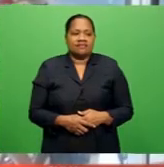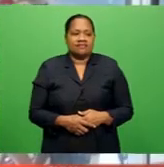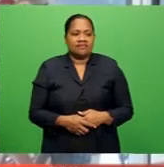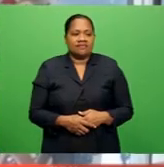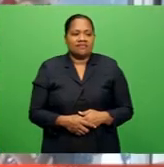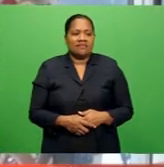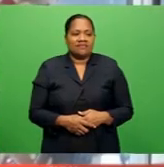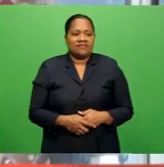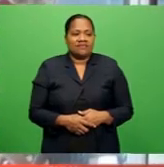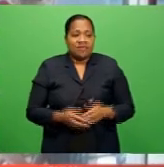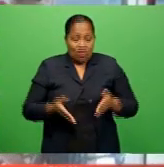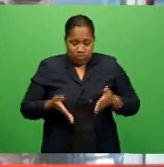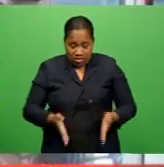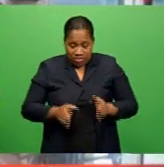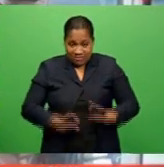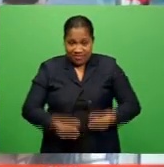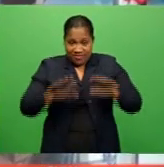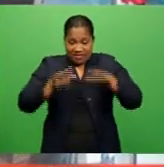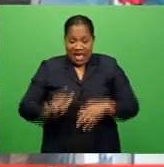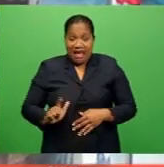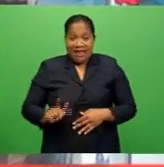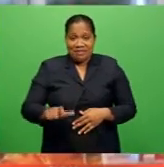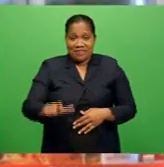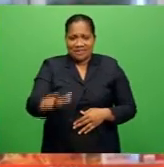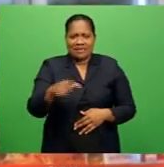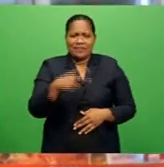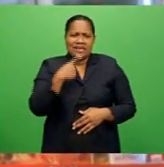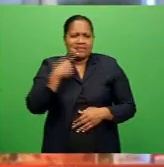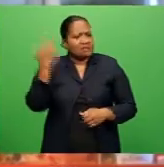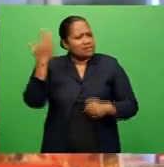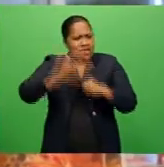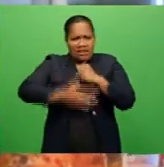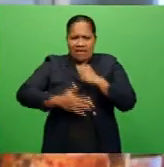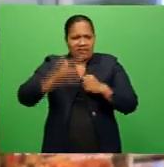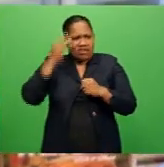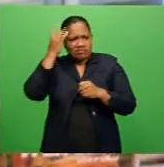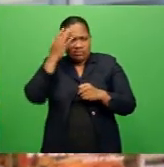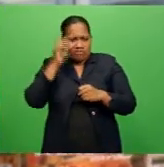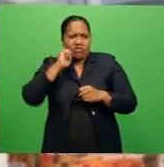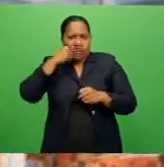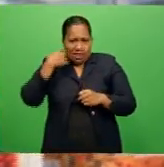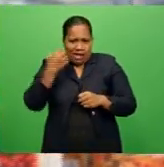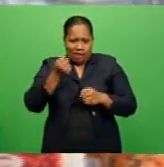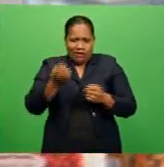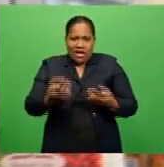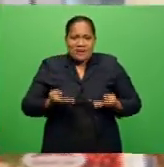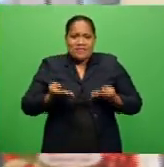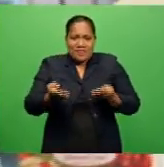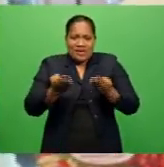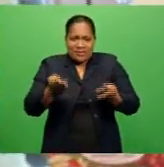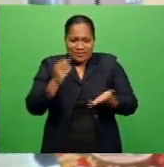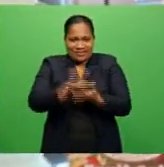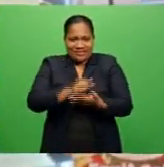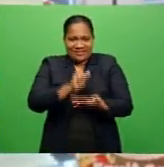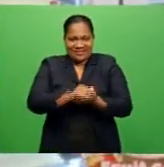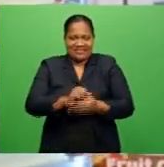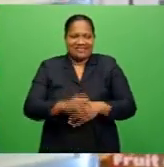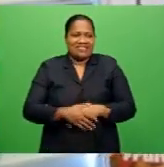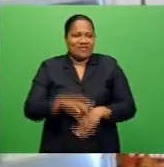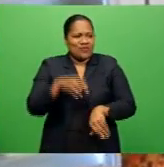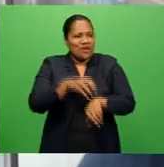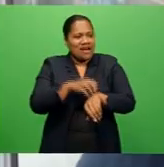Born and brought up in Lambasa, Deo says he never dreamt of running a bakery. My aim was to be